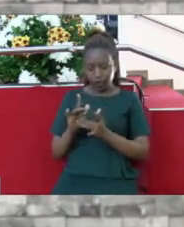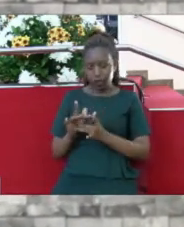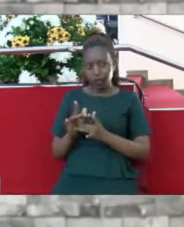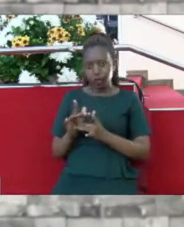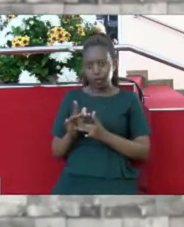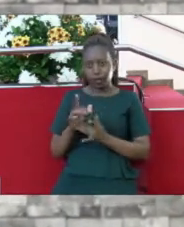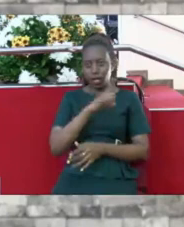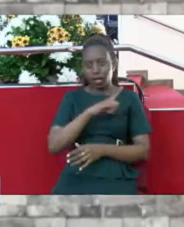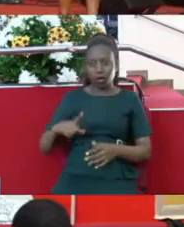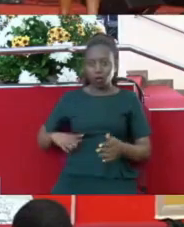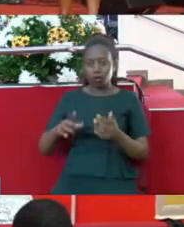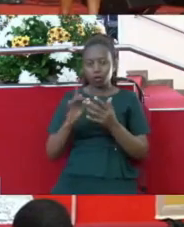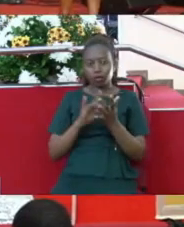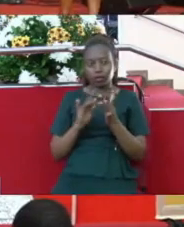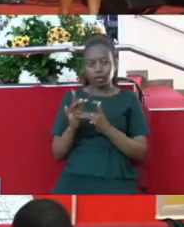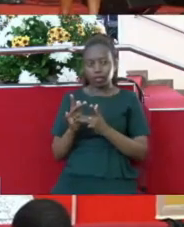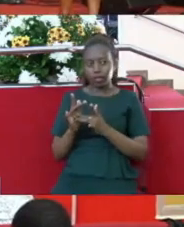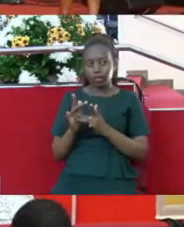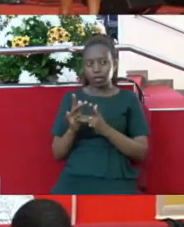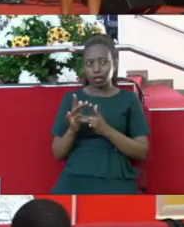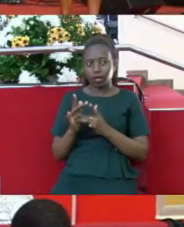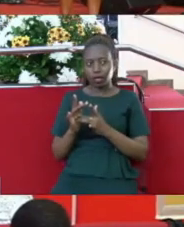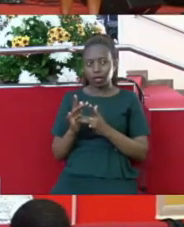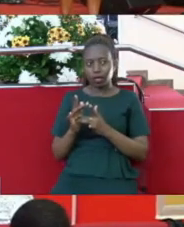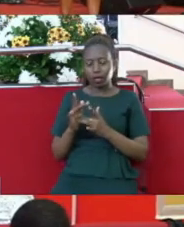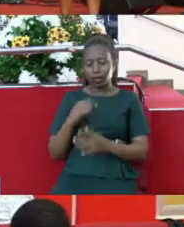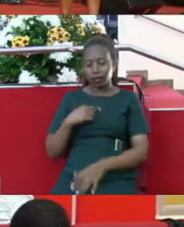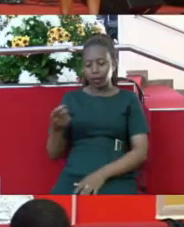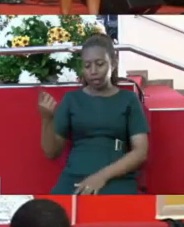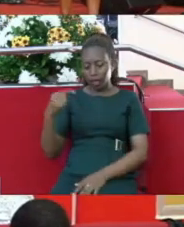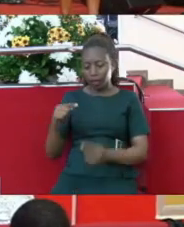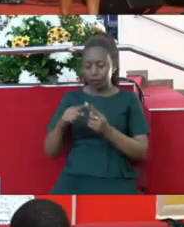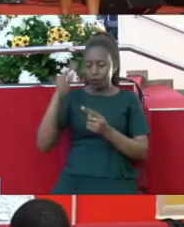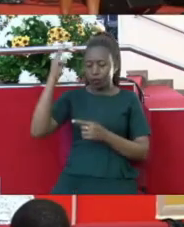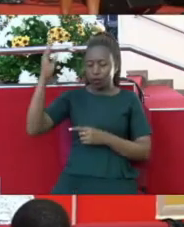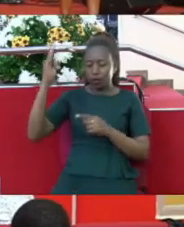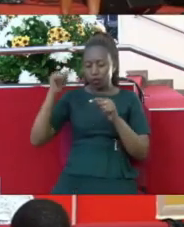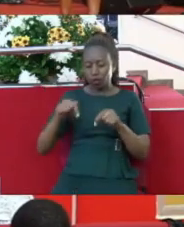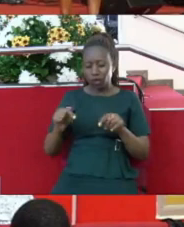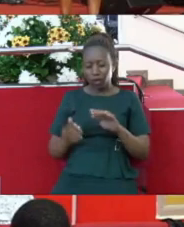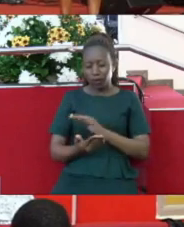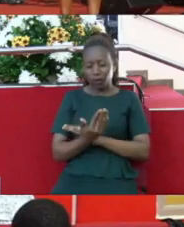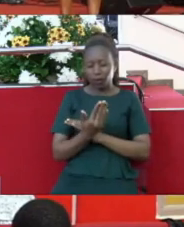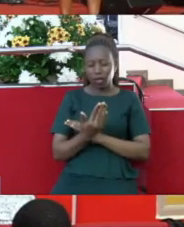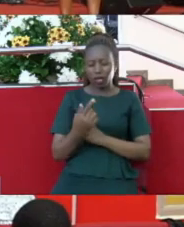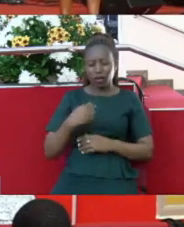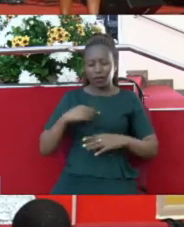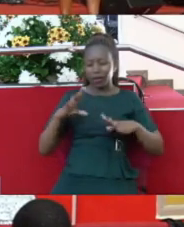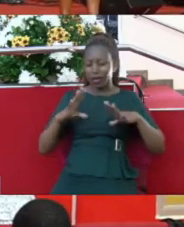it loud, Lord Jesus. Sema kwa sauti. I come to you this morning. Naja kwako asubuhi ya leo. I confess I'm a